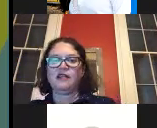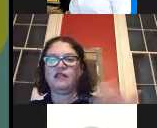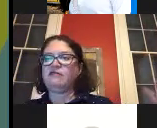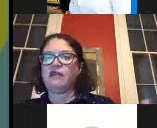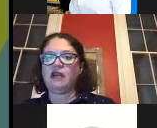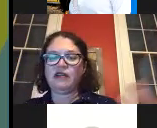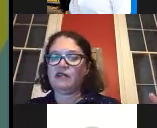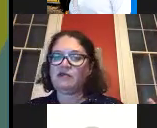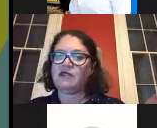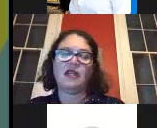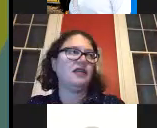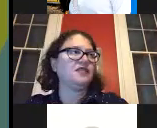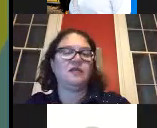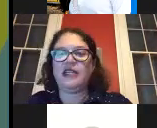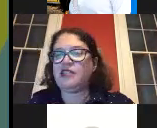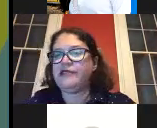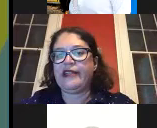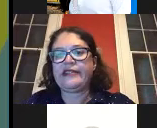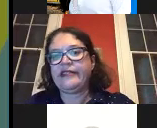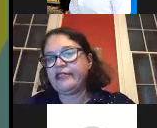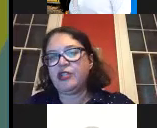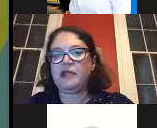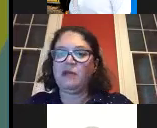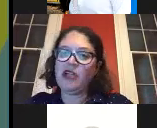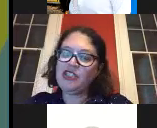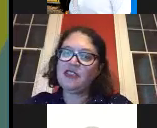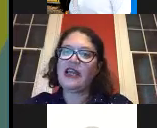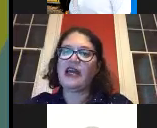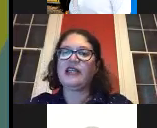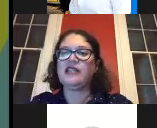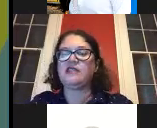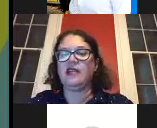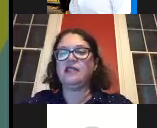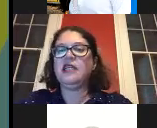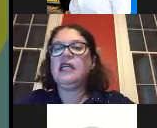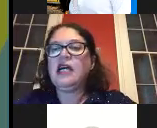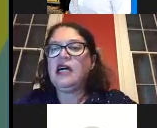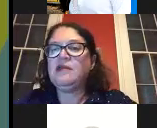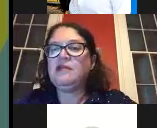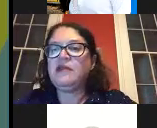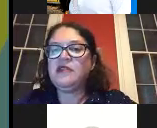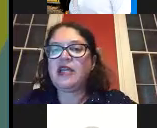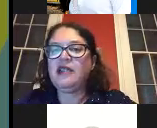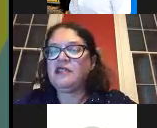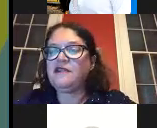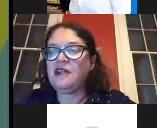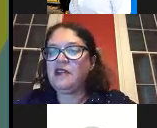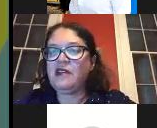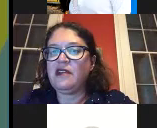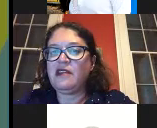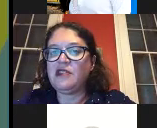and other determinations like citizenship and immigration status and those